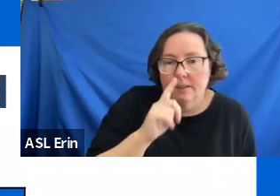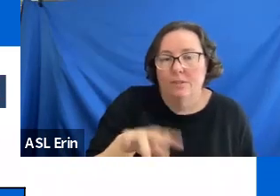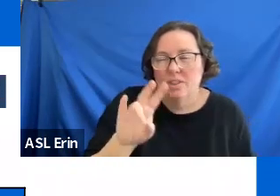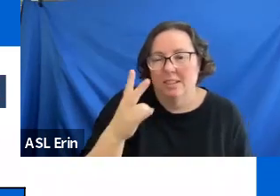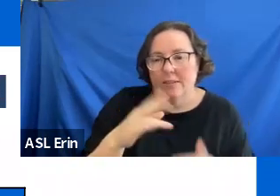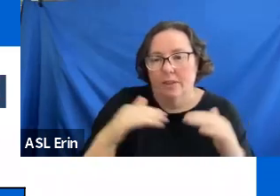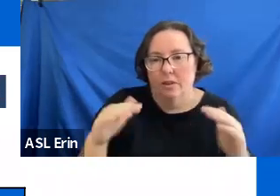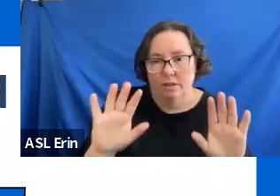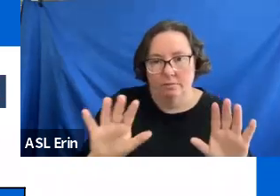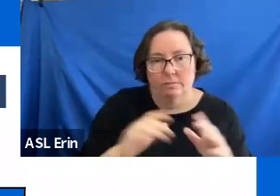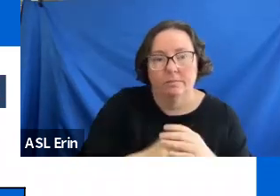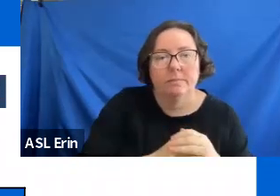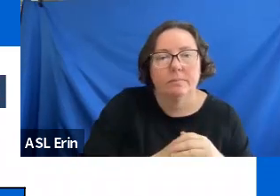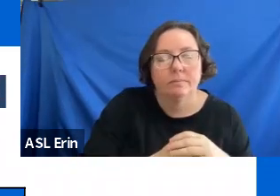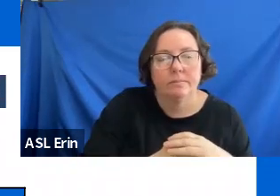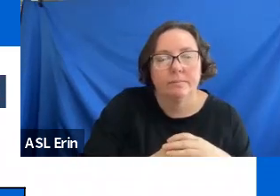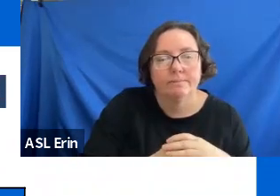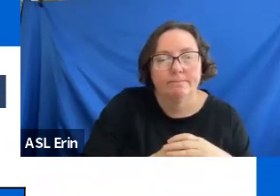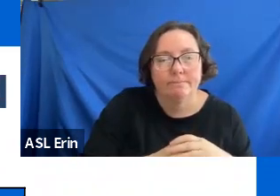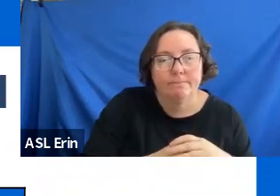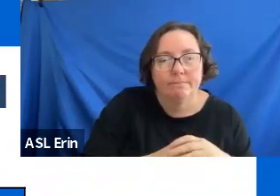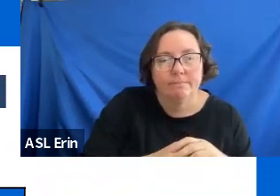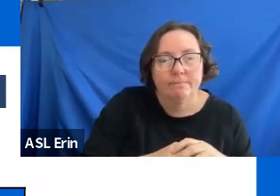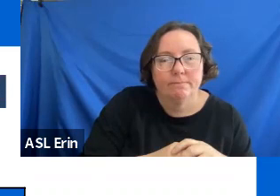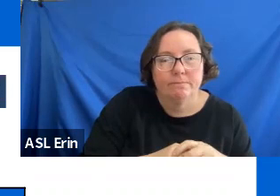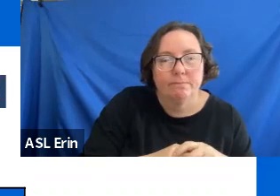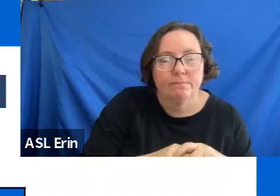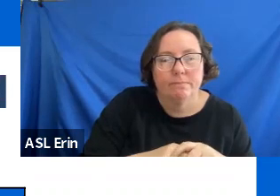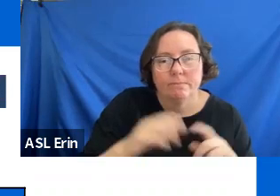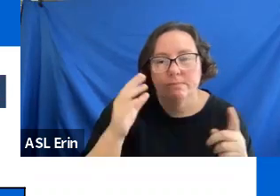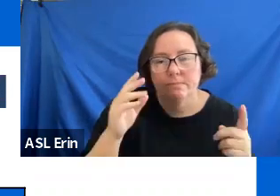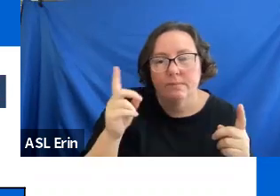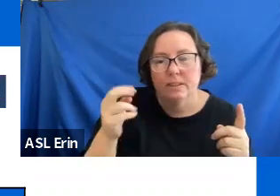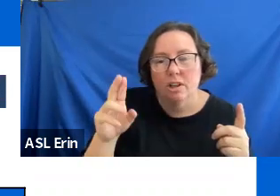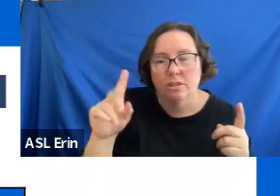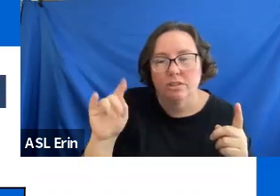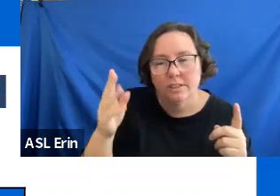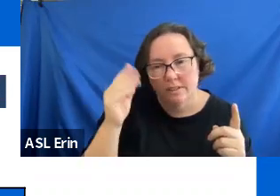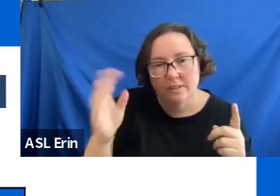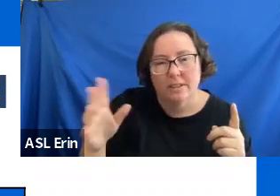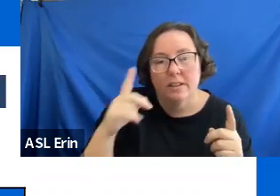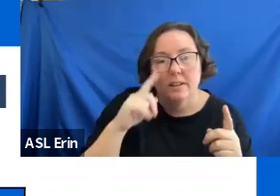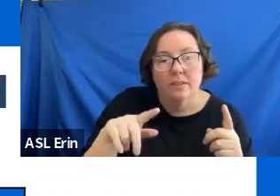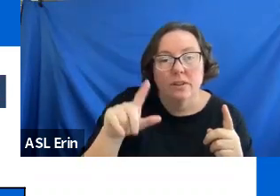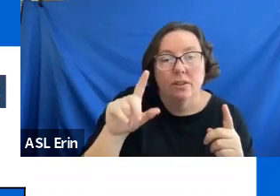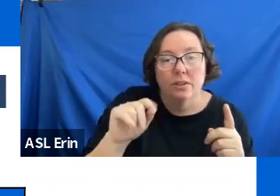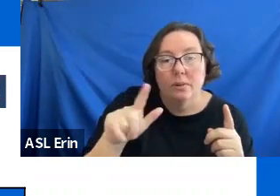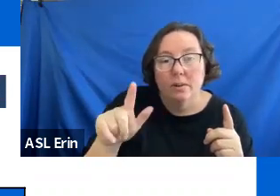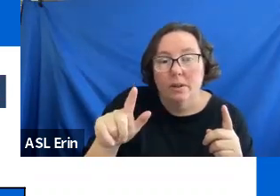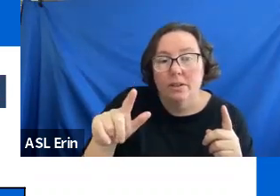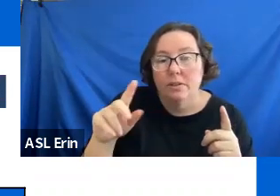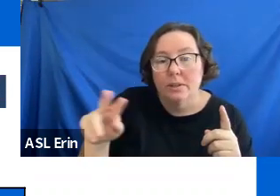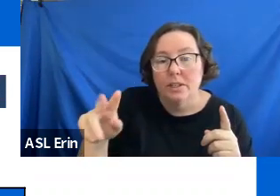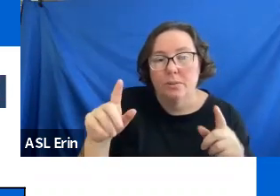grade. You just need to change the top row header for 21, 22.